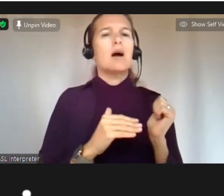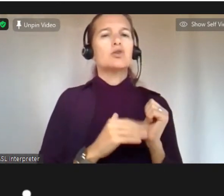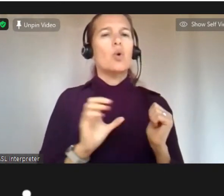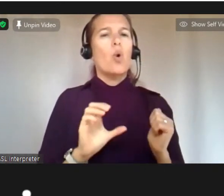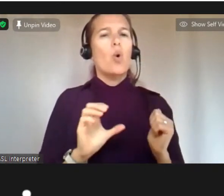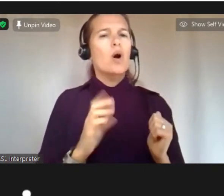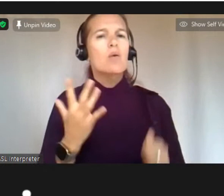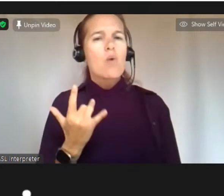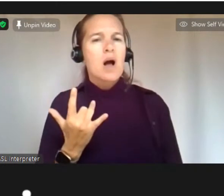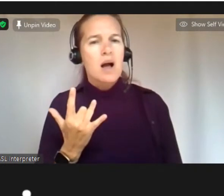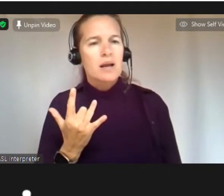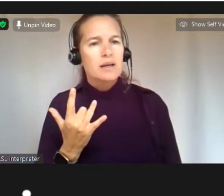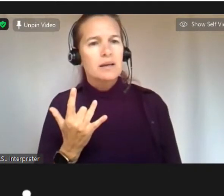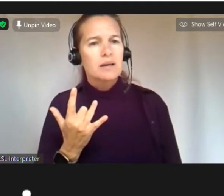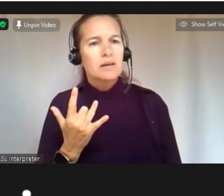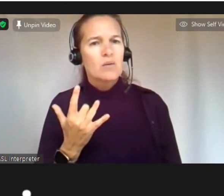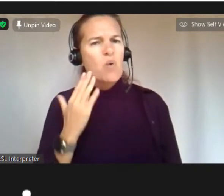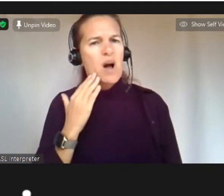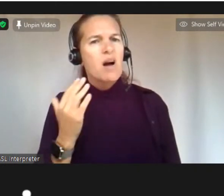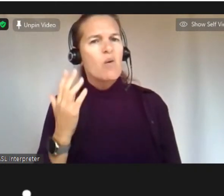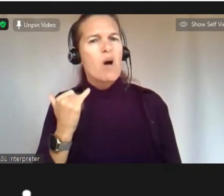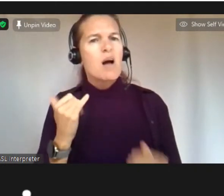know why that is?